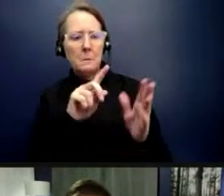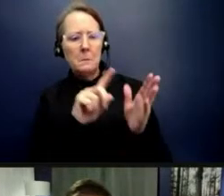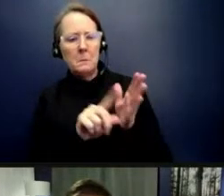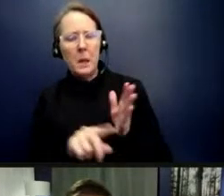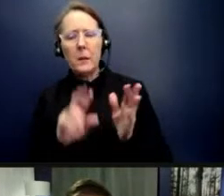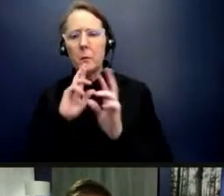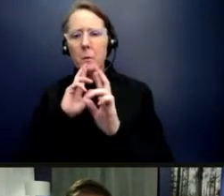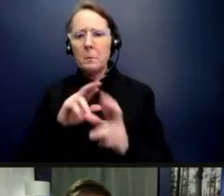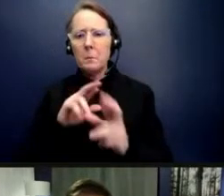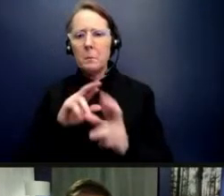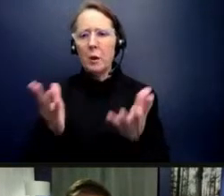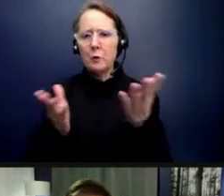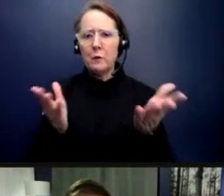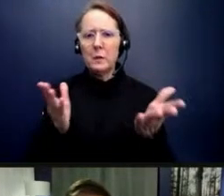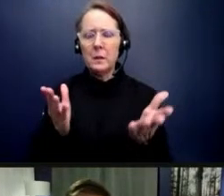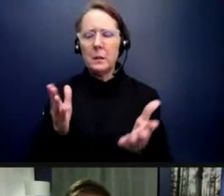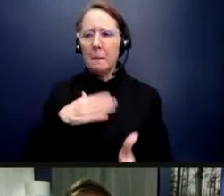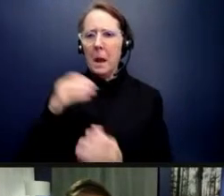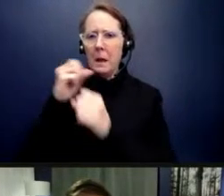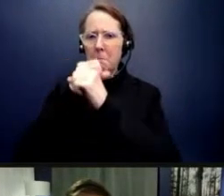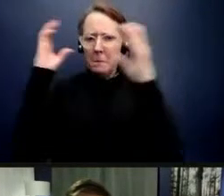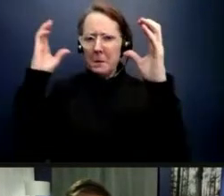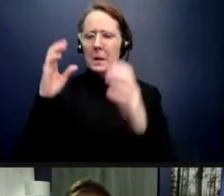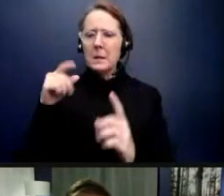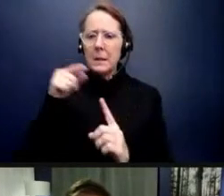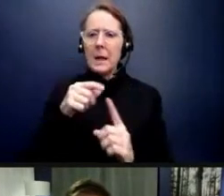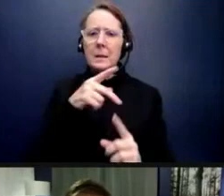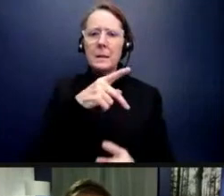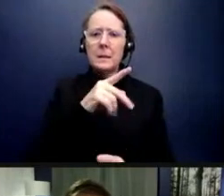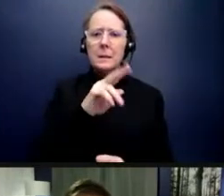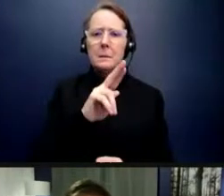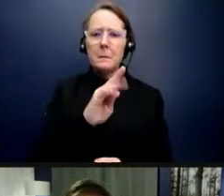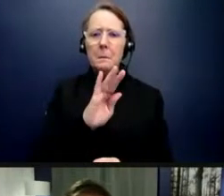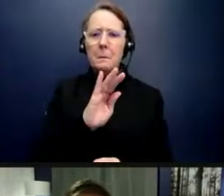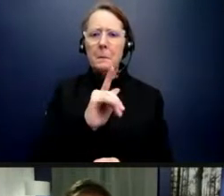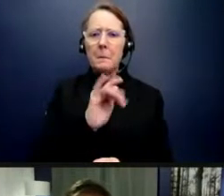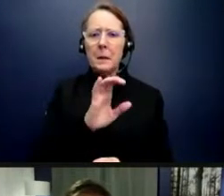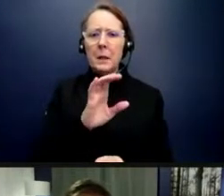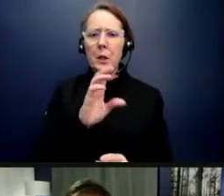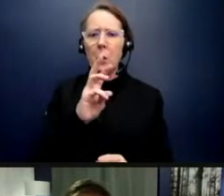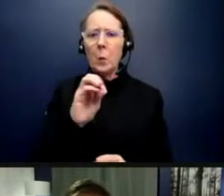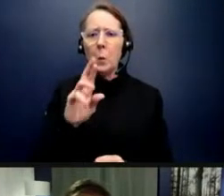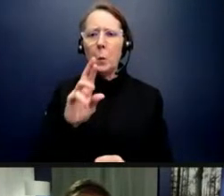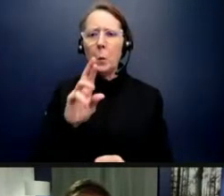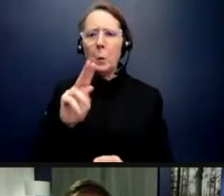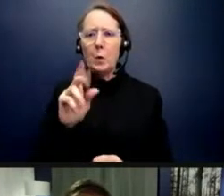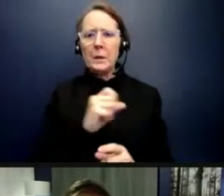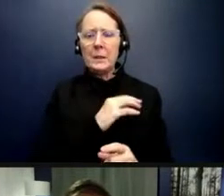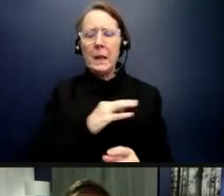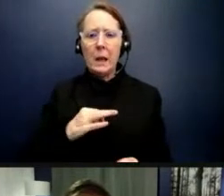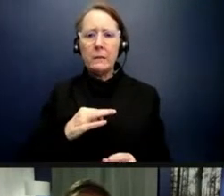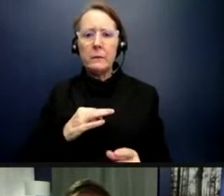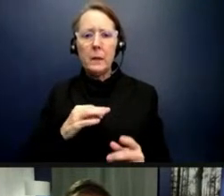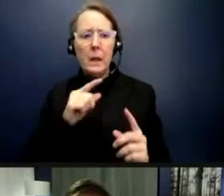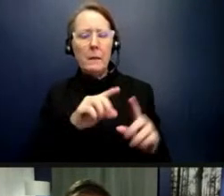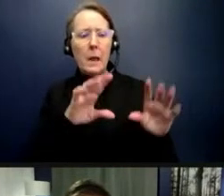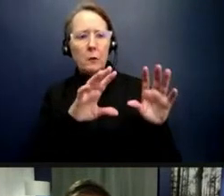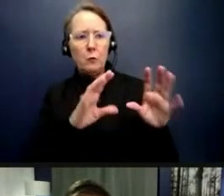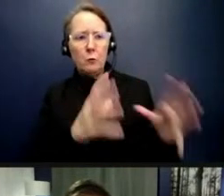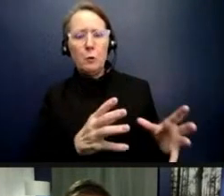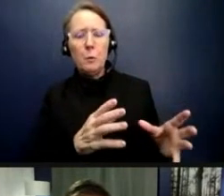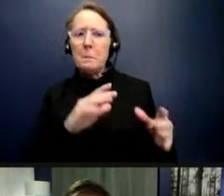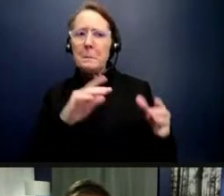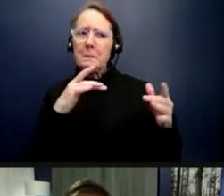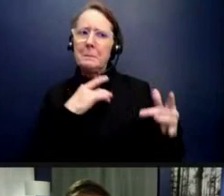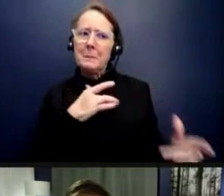it, this would be to fund public works staff and public works staff mainly for the purposes of garbage service